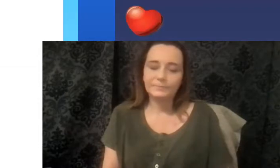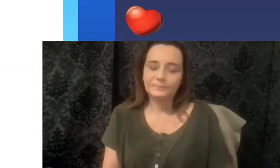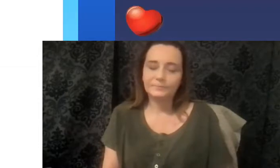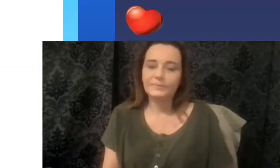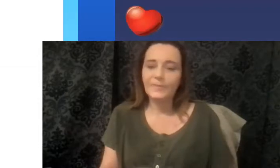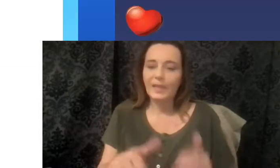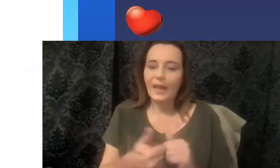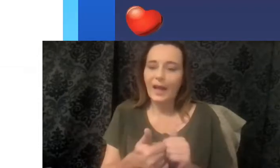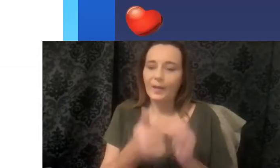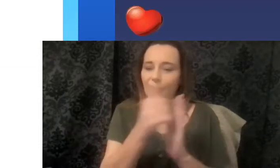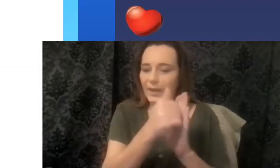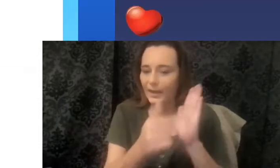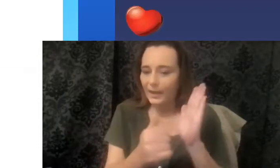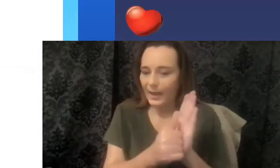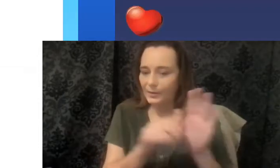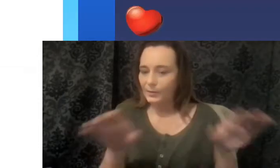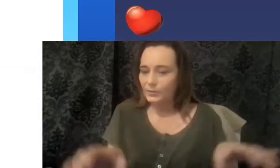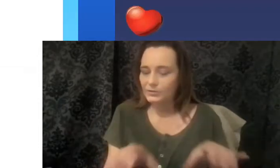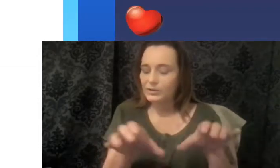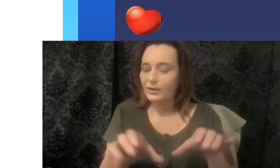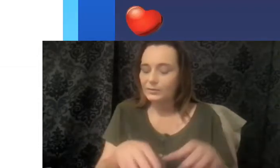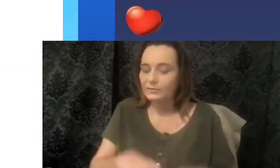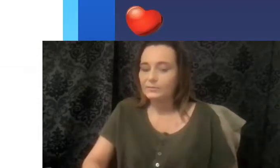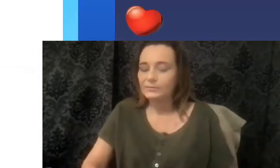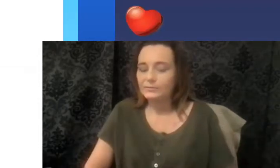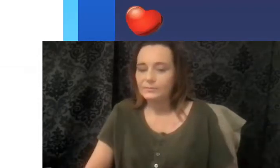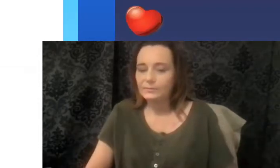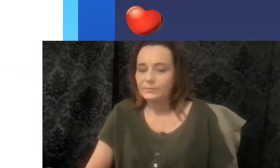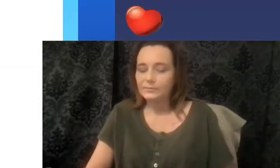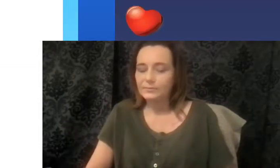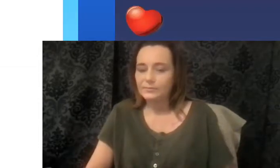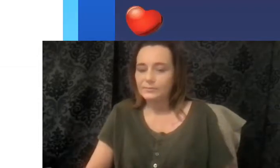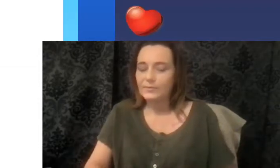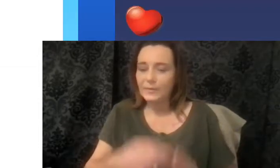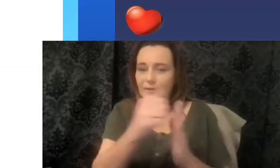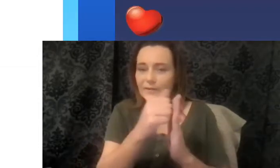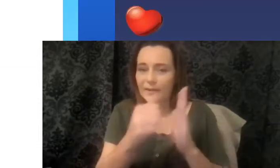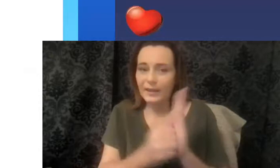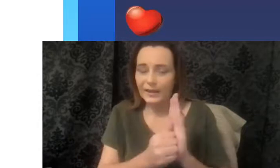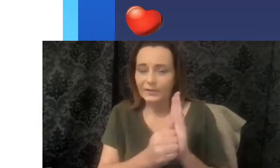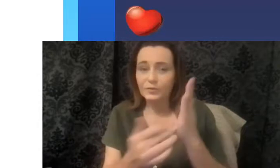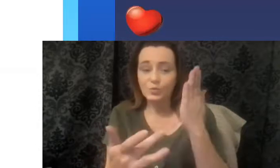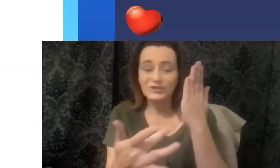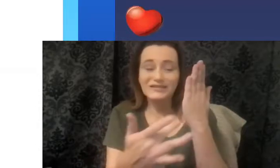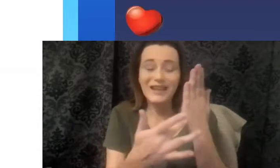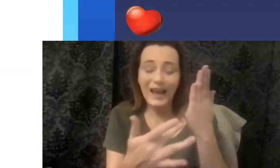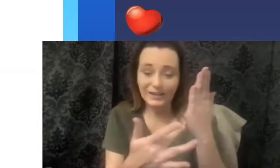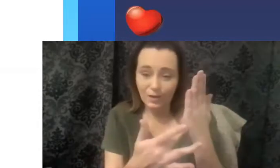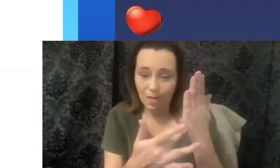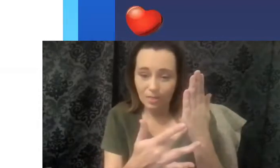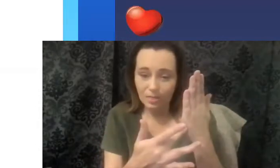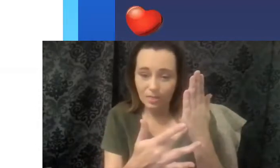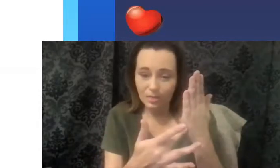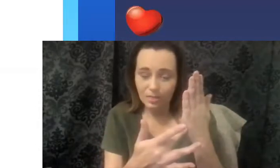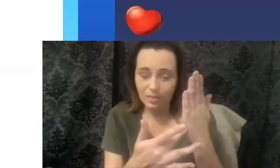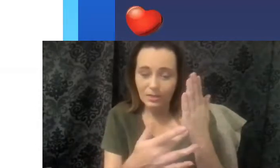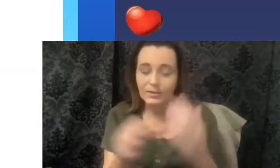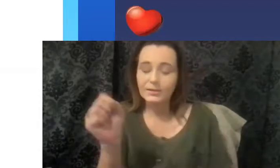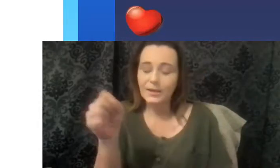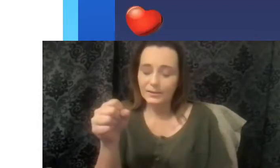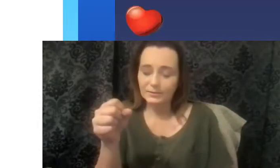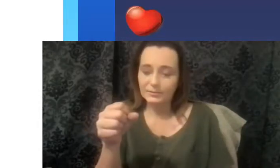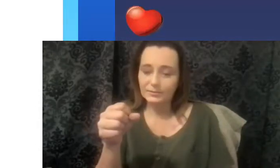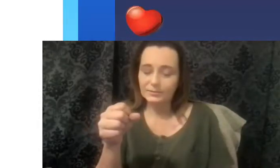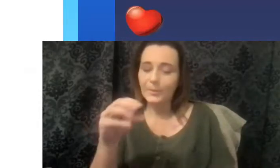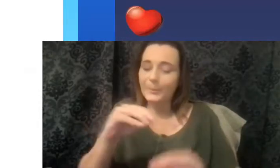accounting was being done. Again, but there was even the accounting questions were all technical in nature. Okay, and so yeah, I just want to be